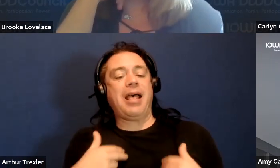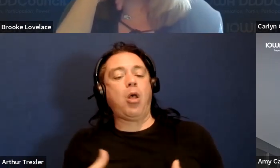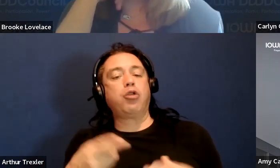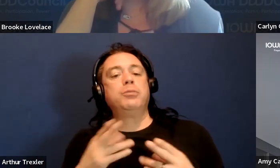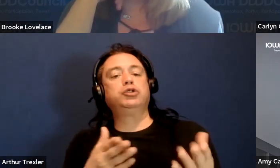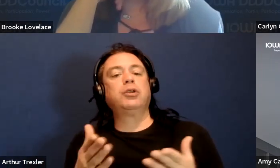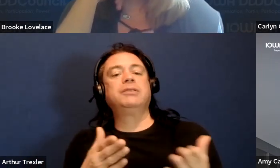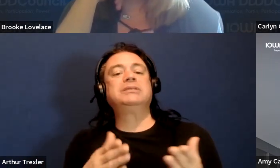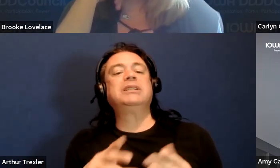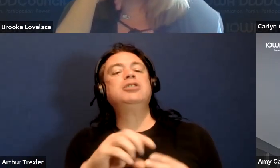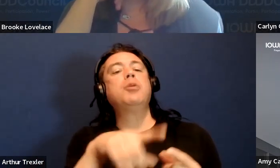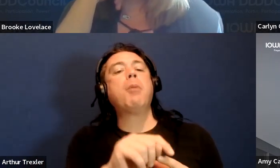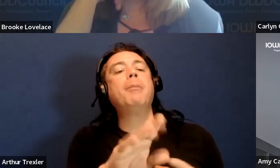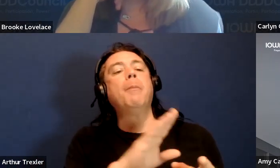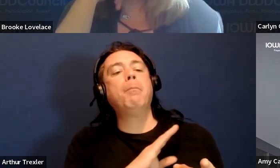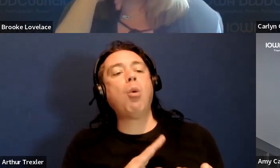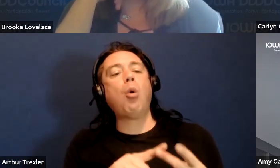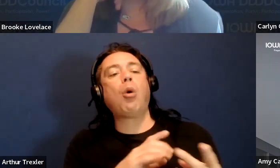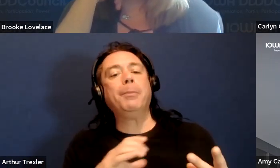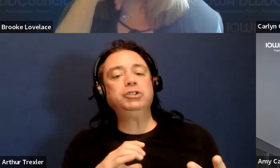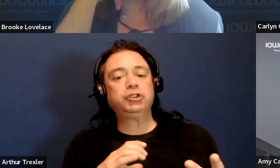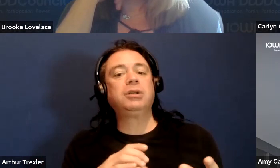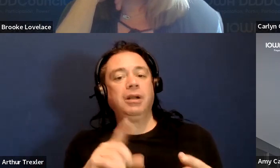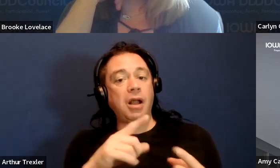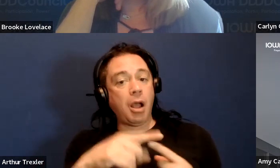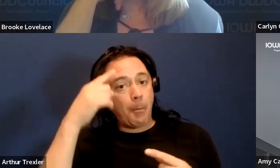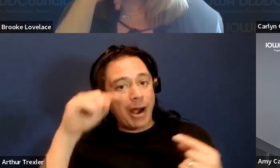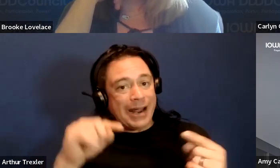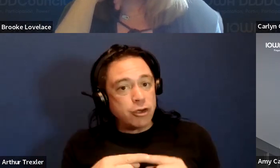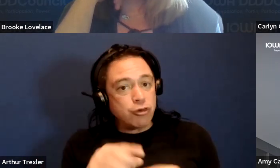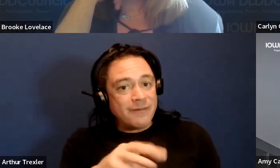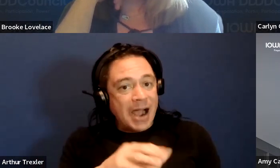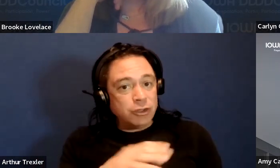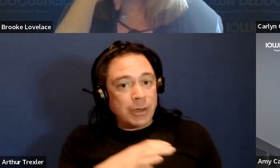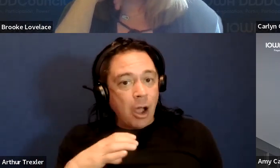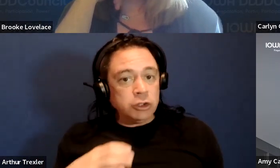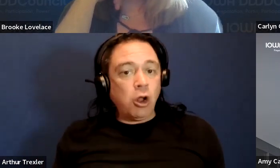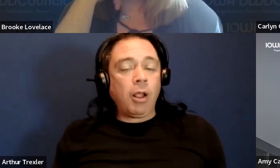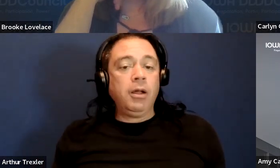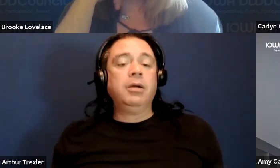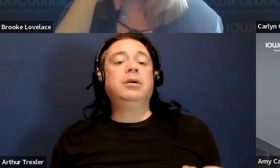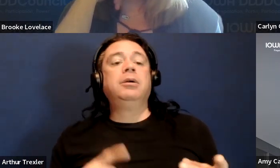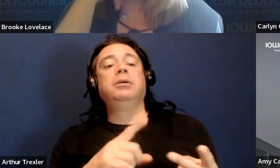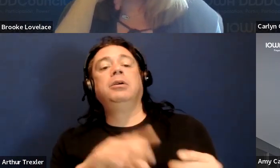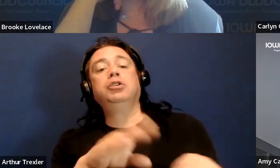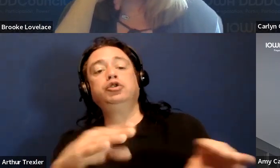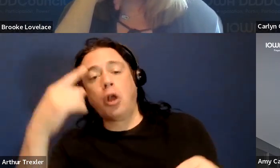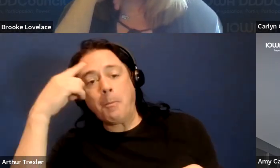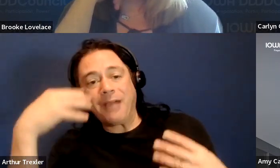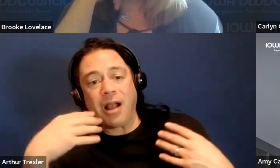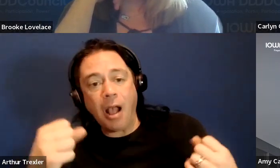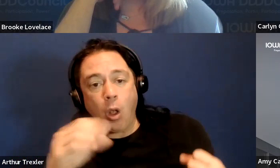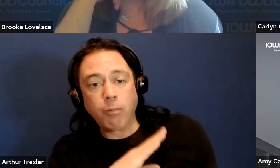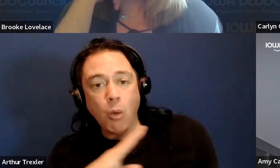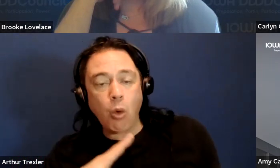Services Department boards and commissions, including the Brain Injury Advisory Council, the Children's Behavioral Health